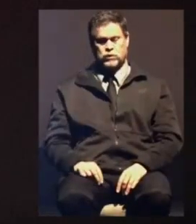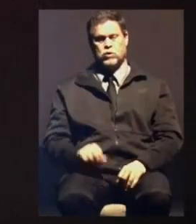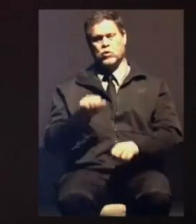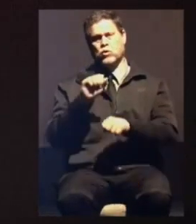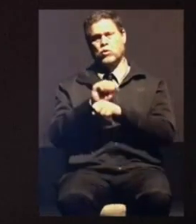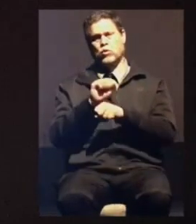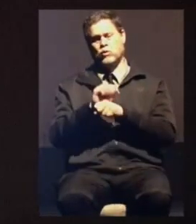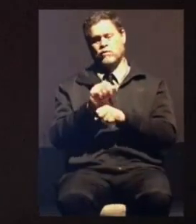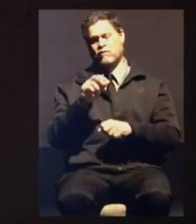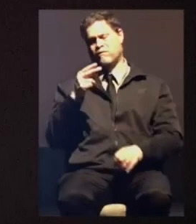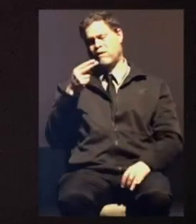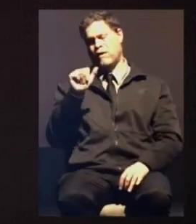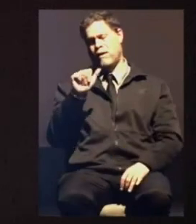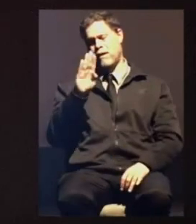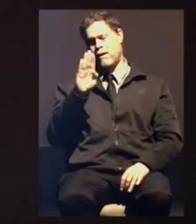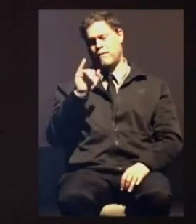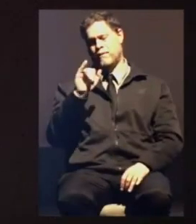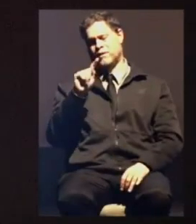Habitat for Humanity, and we